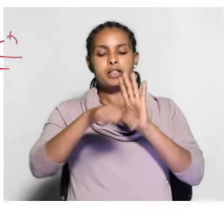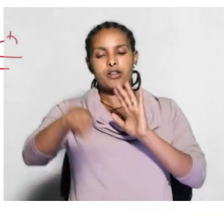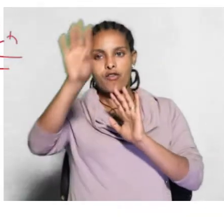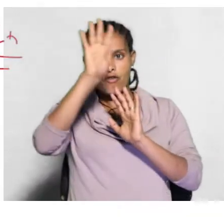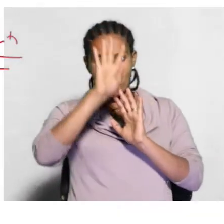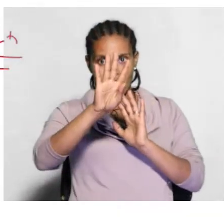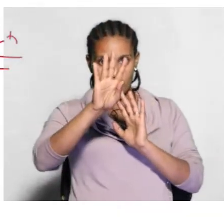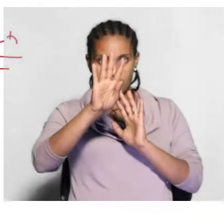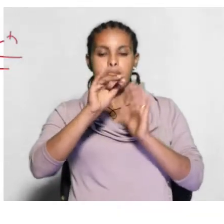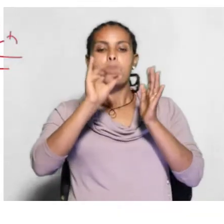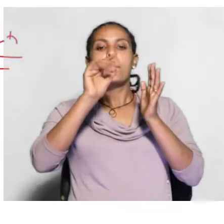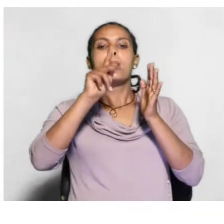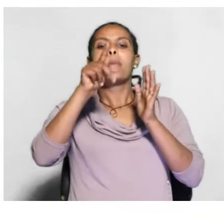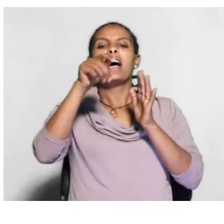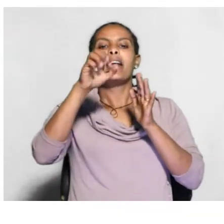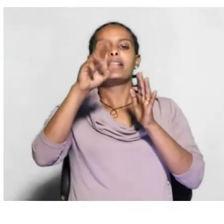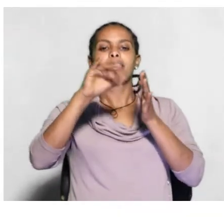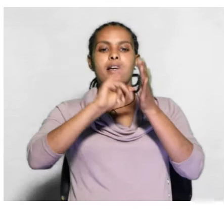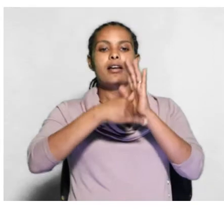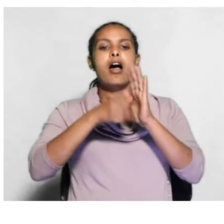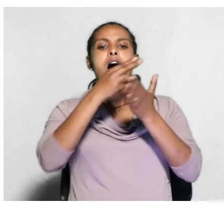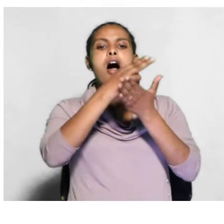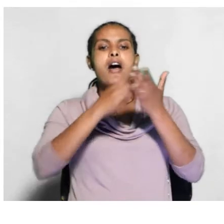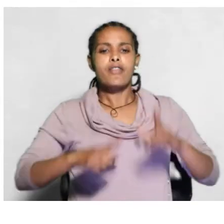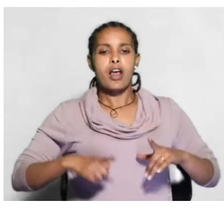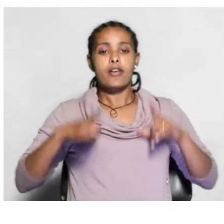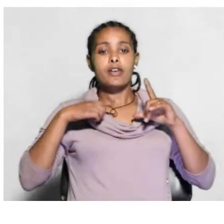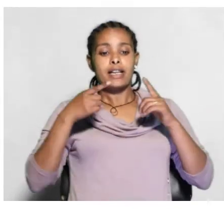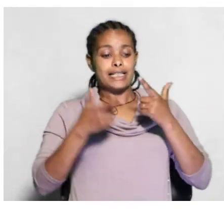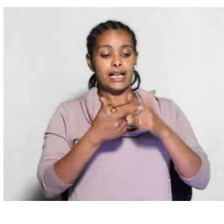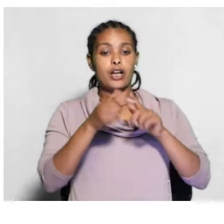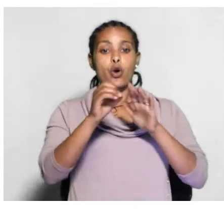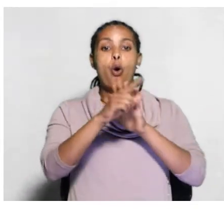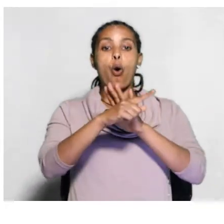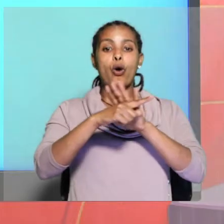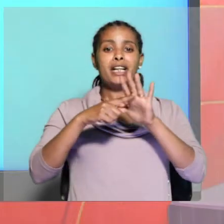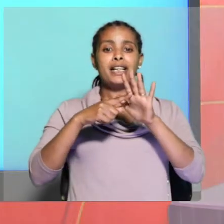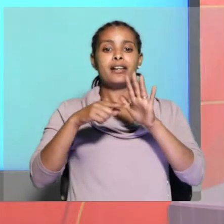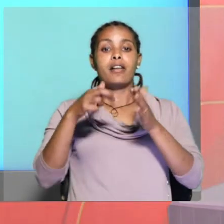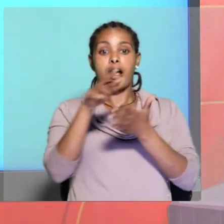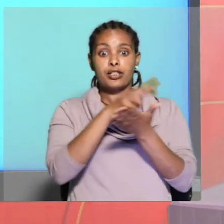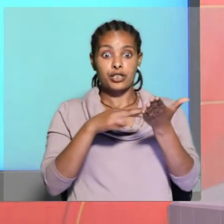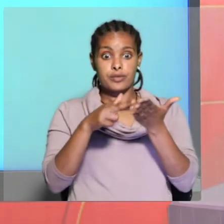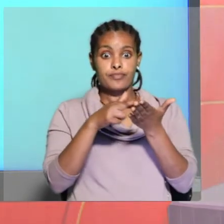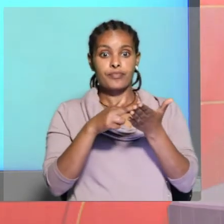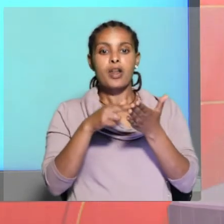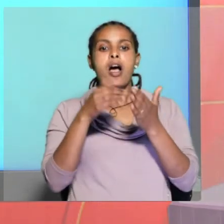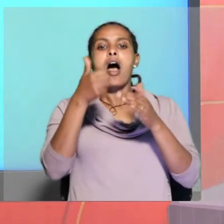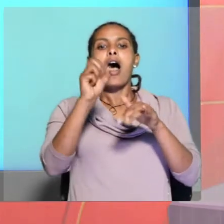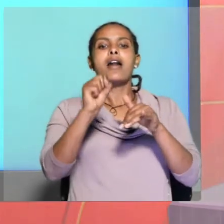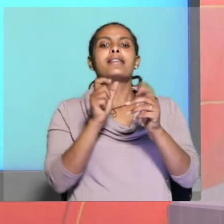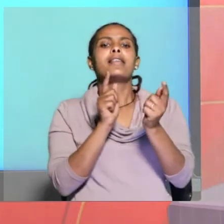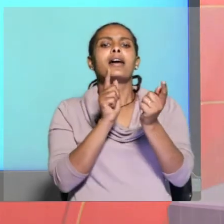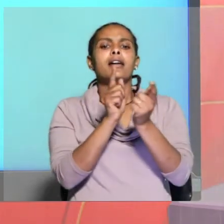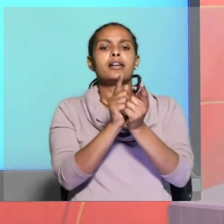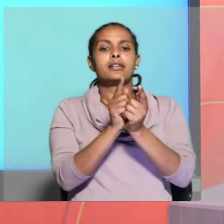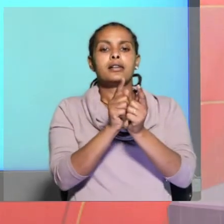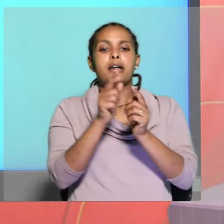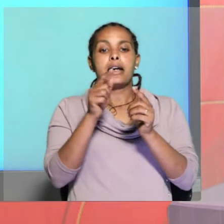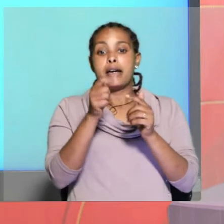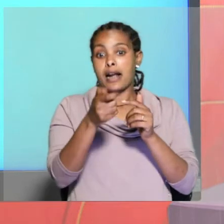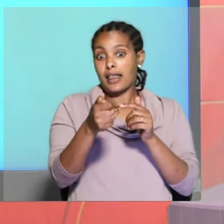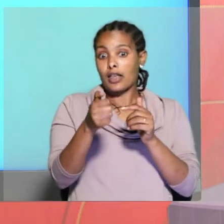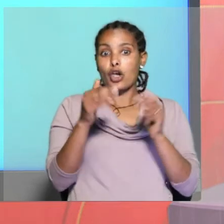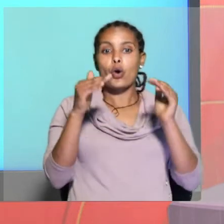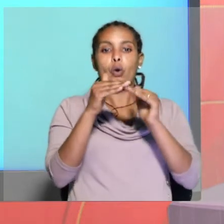per second. Half-life of a second order reaction. An integrated rate